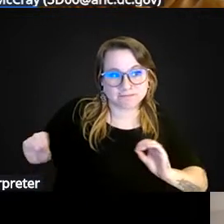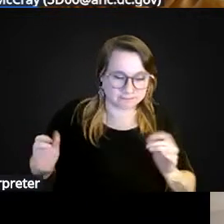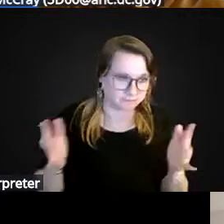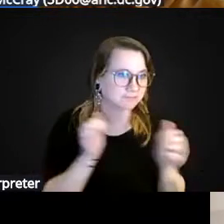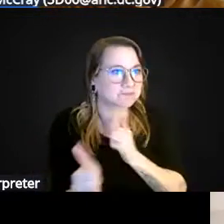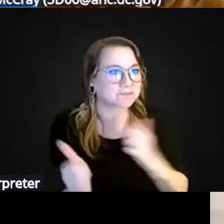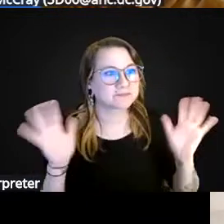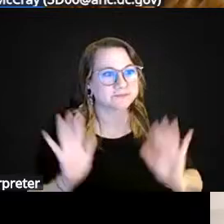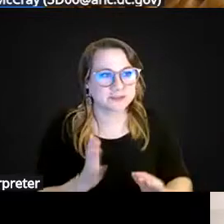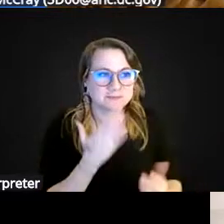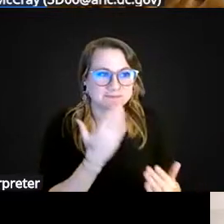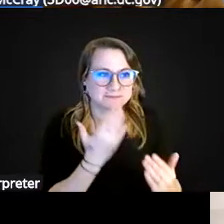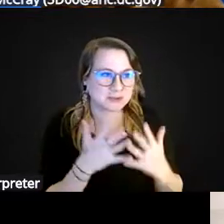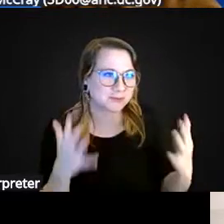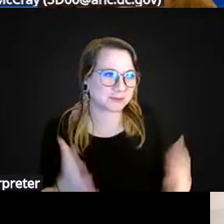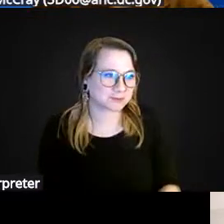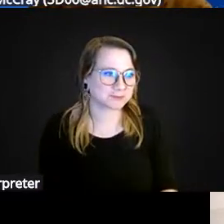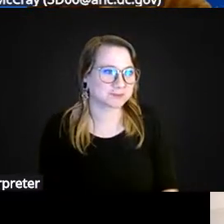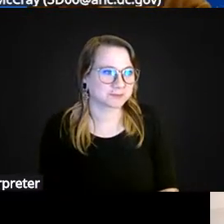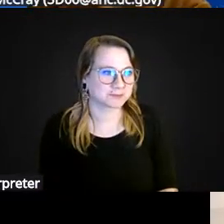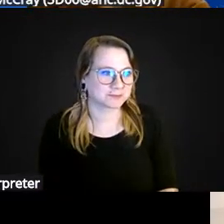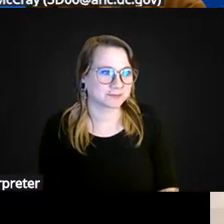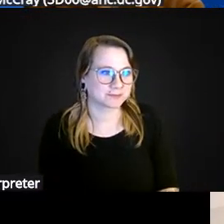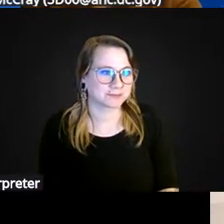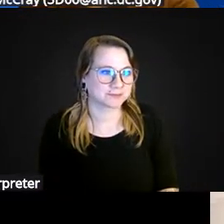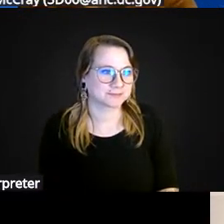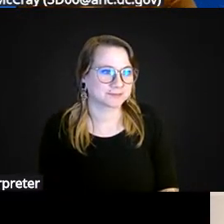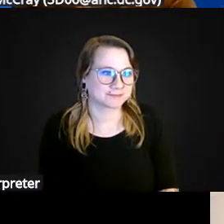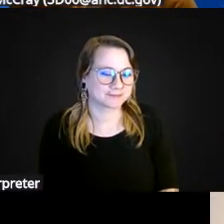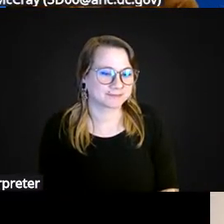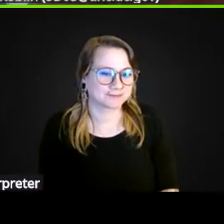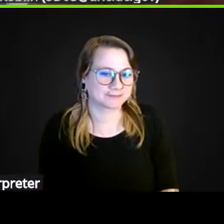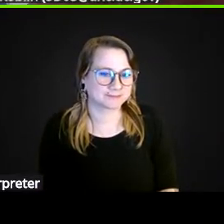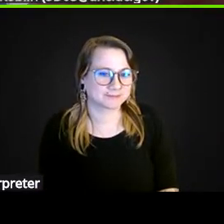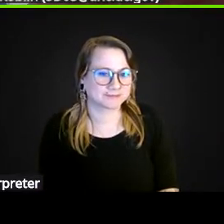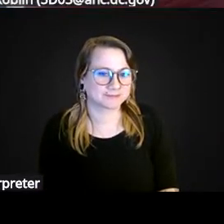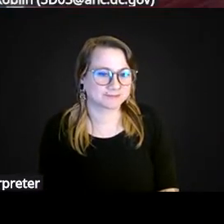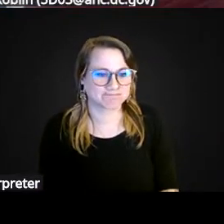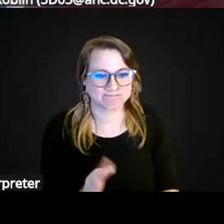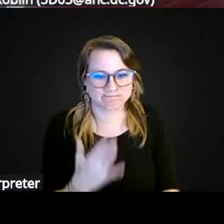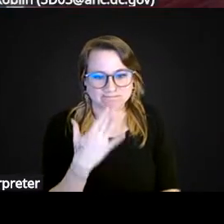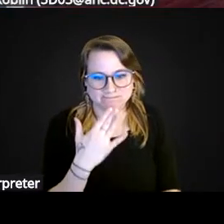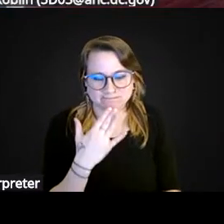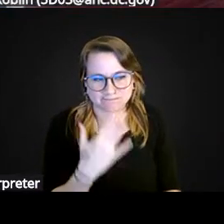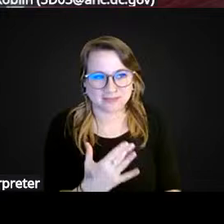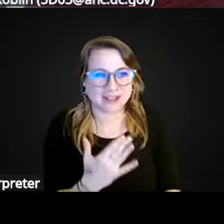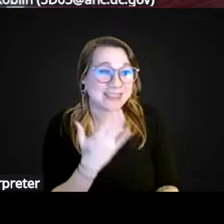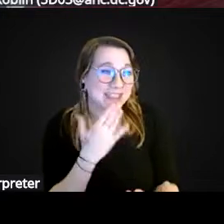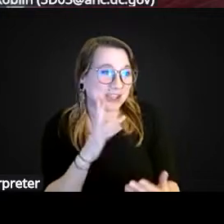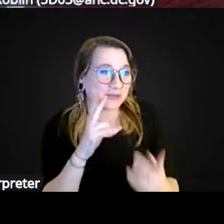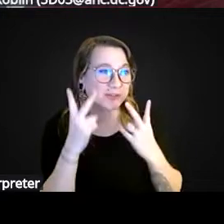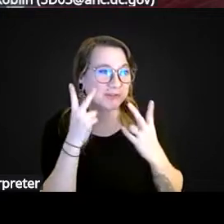carries. Thank you so much, Commissioner McCray. All right, thank you guys. And thank you for those visuals.